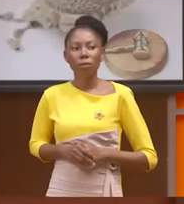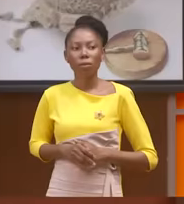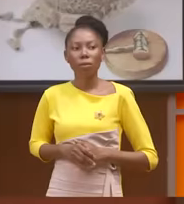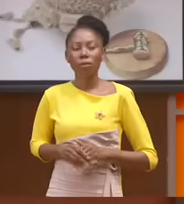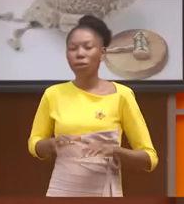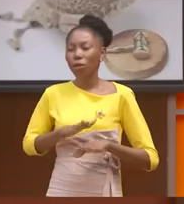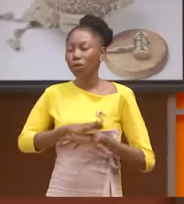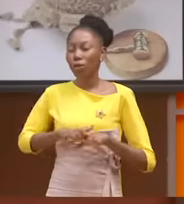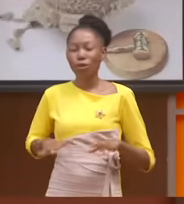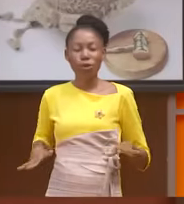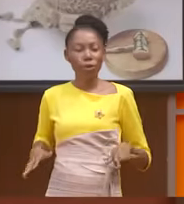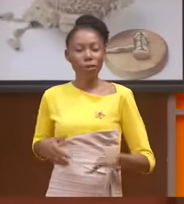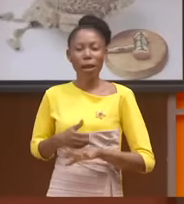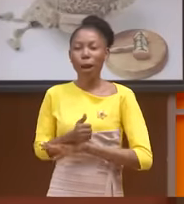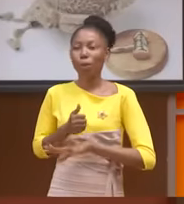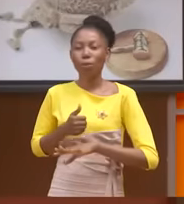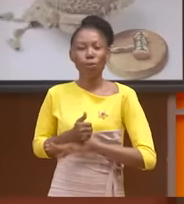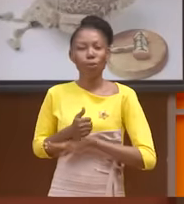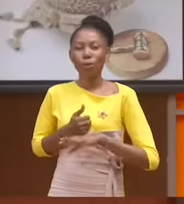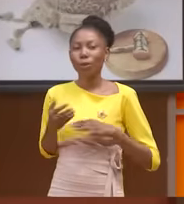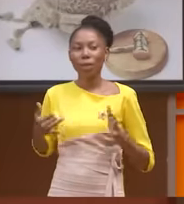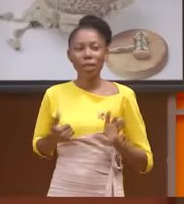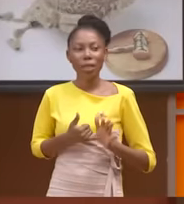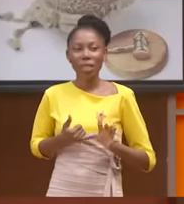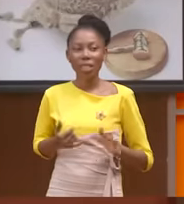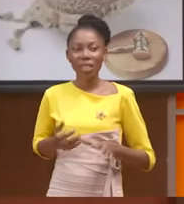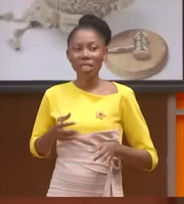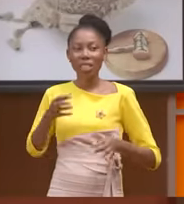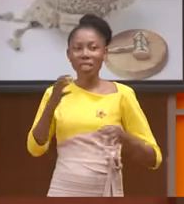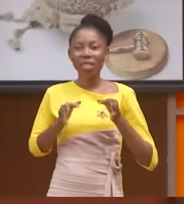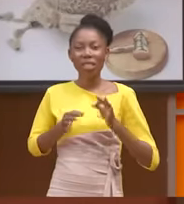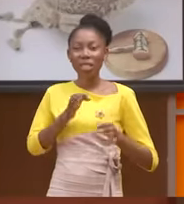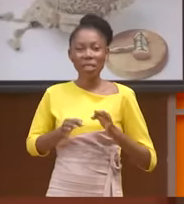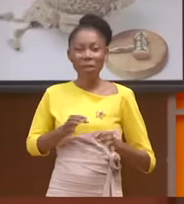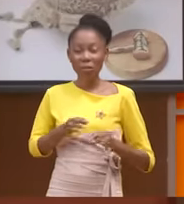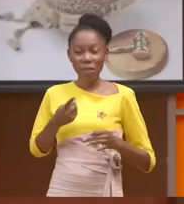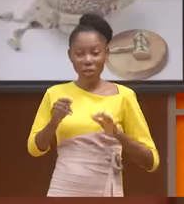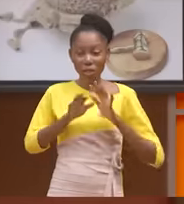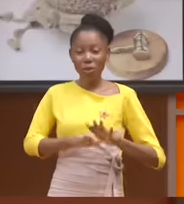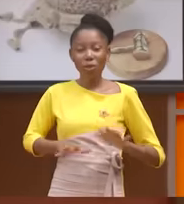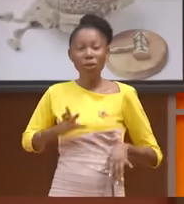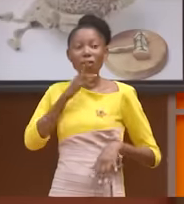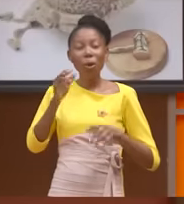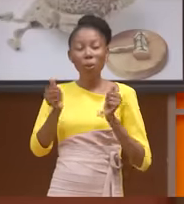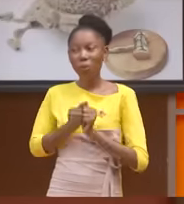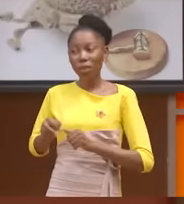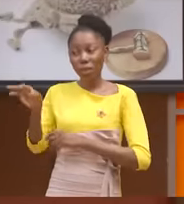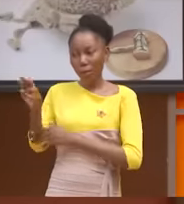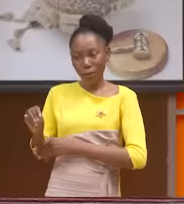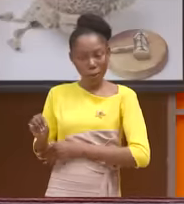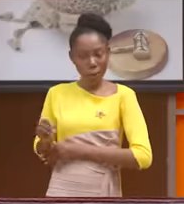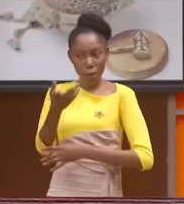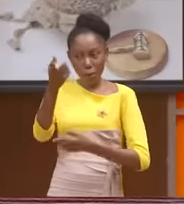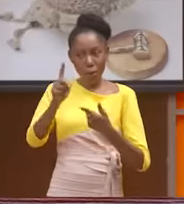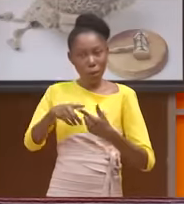Yeah. Don't abuse it. Do you understand? Let him. If it's the other way around, the same thing I'm telling you is what I would tell him.